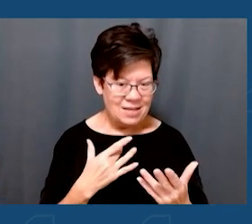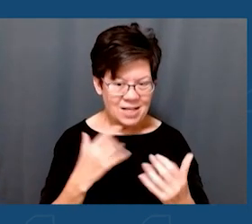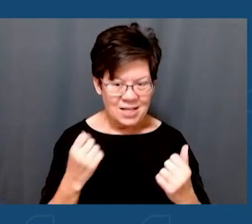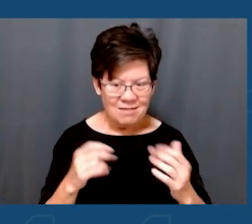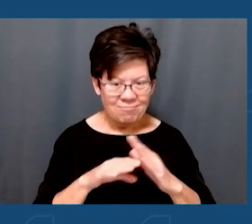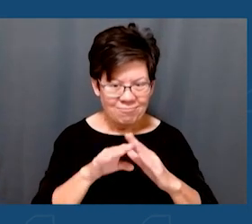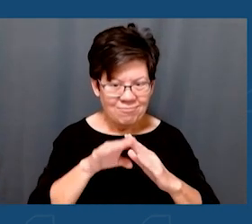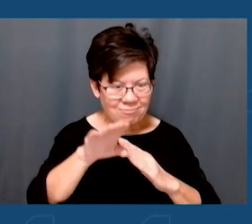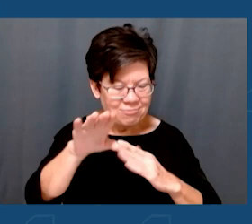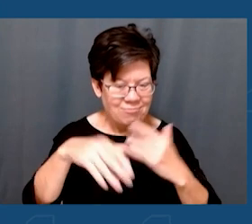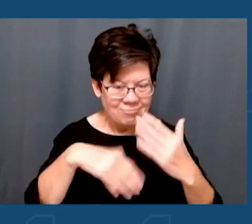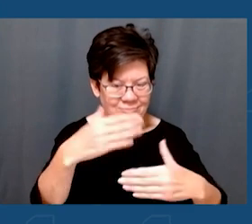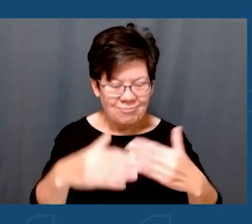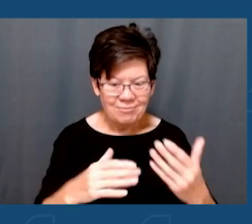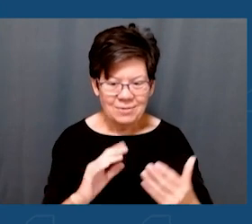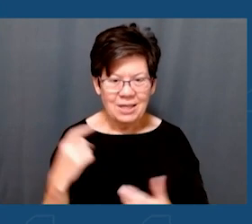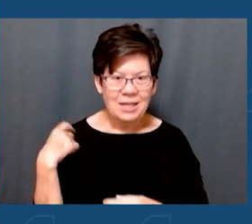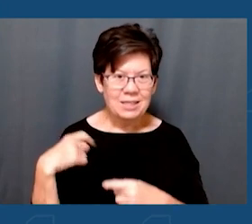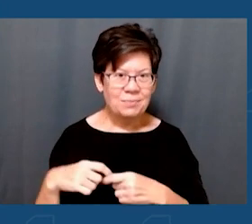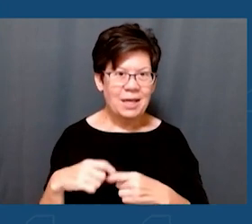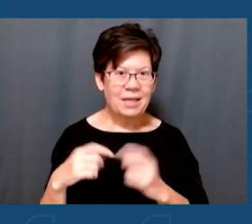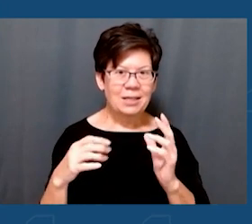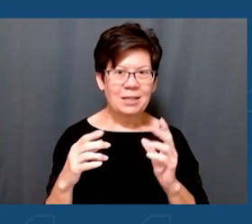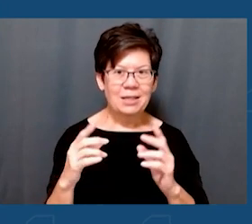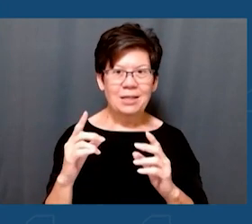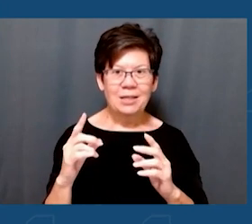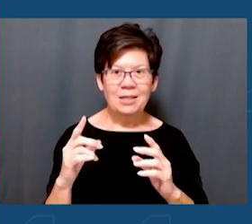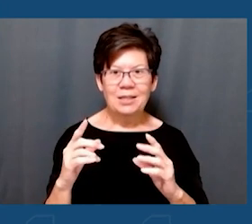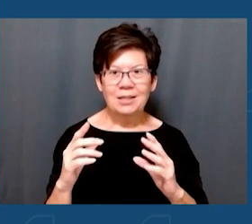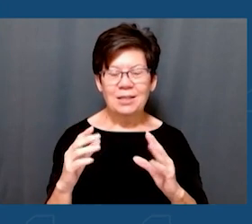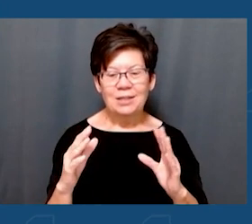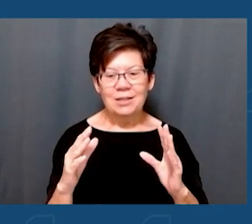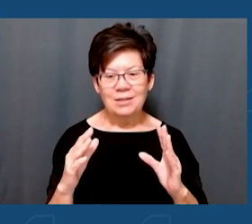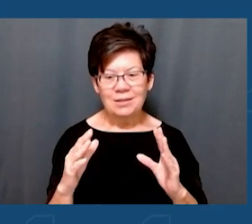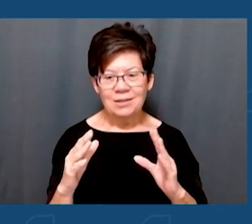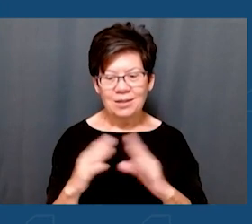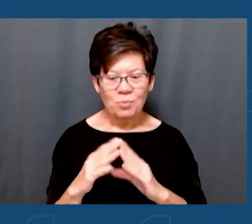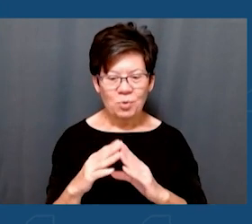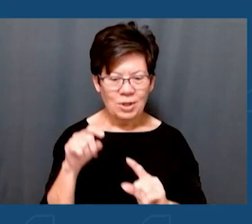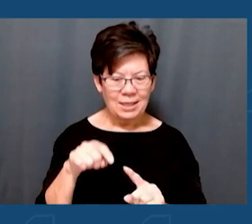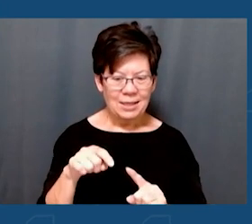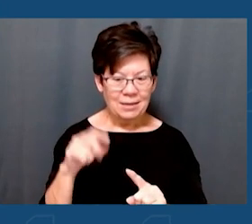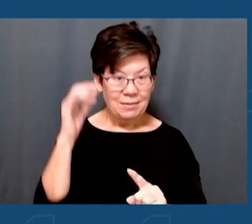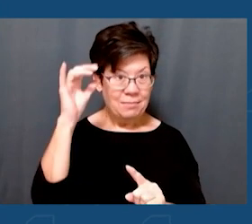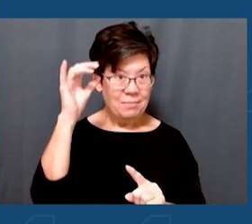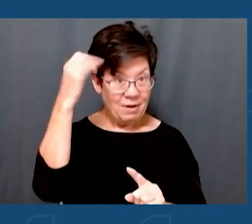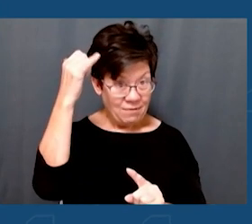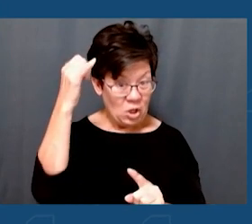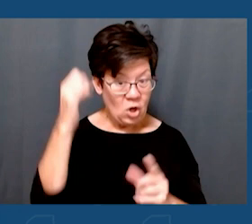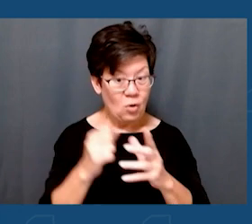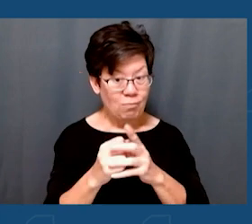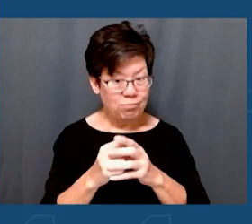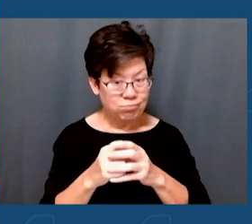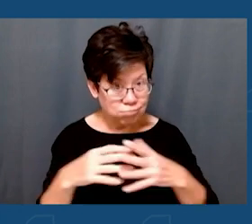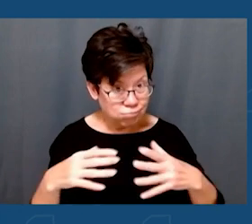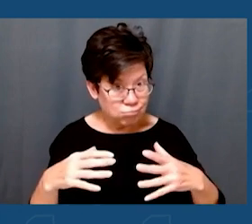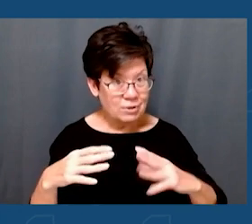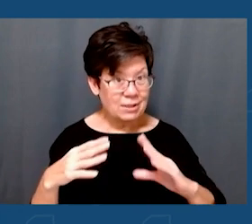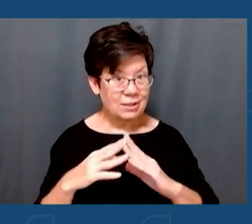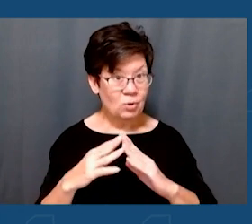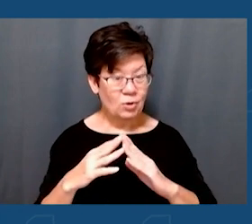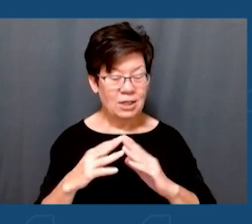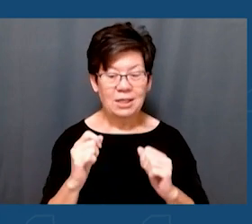Hispanic community in Buffalo is a large and growing community. It's a proud and